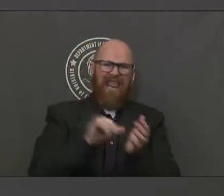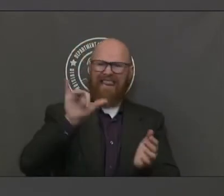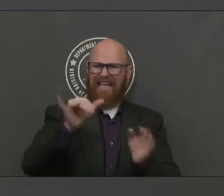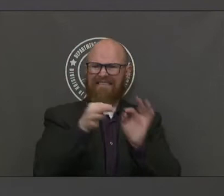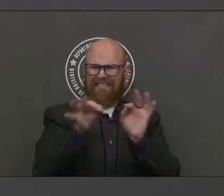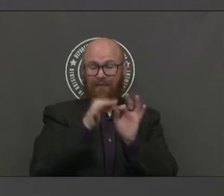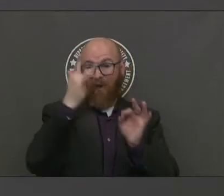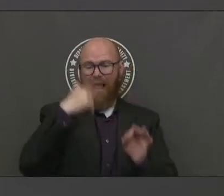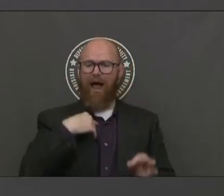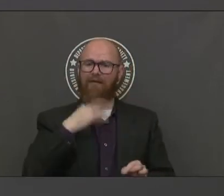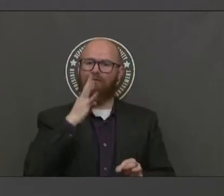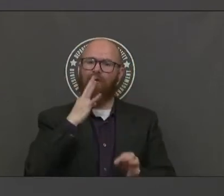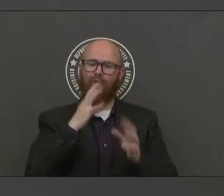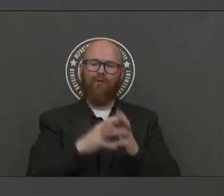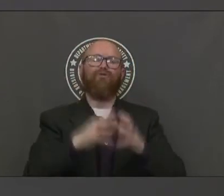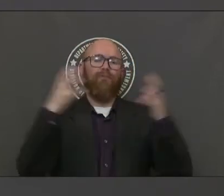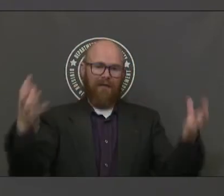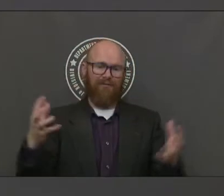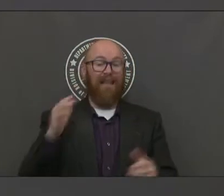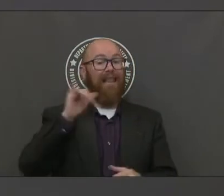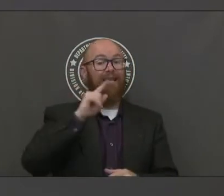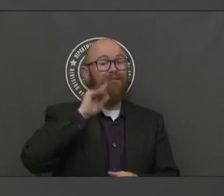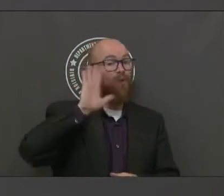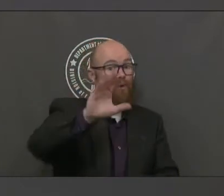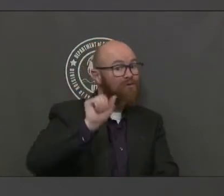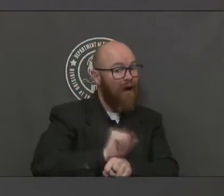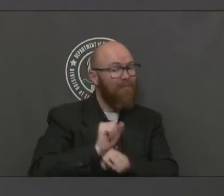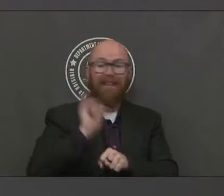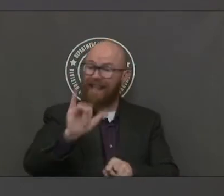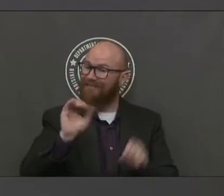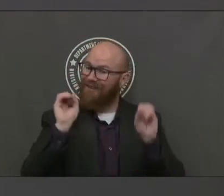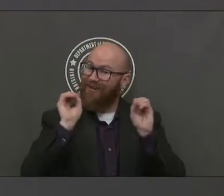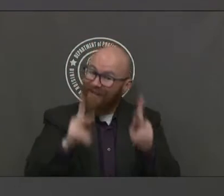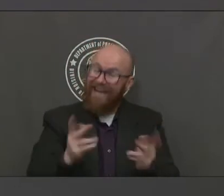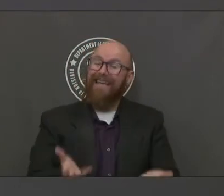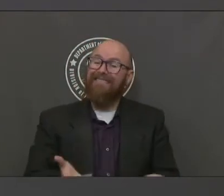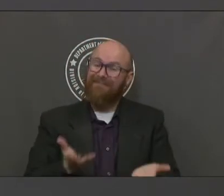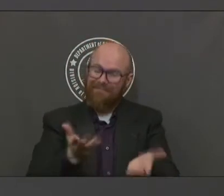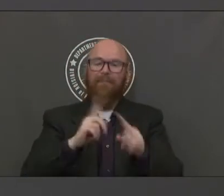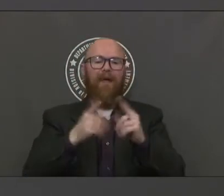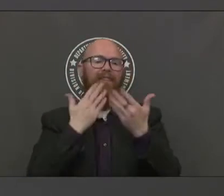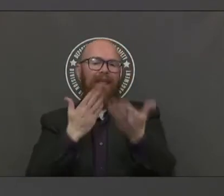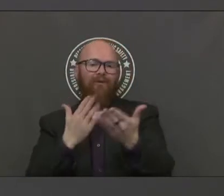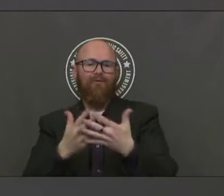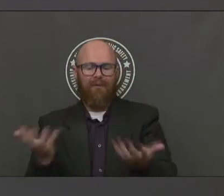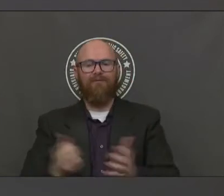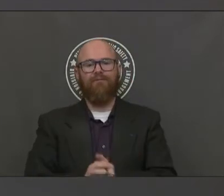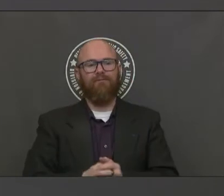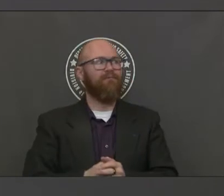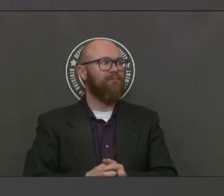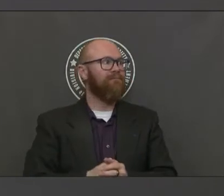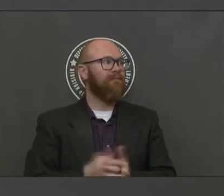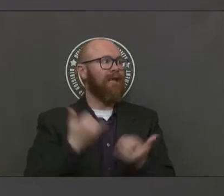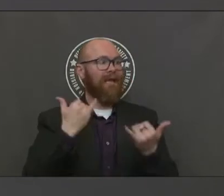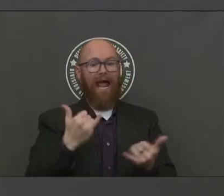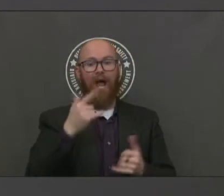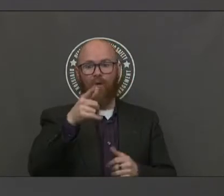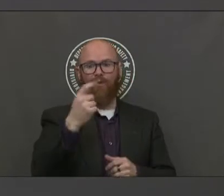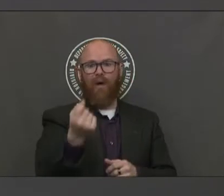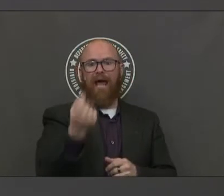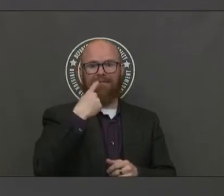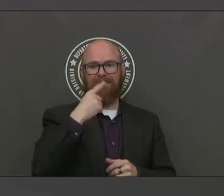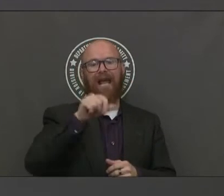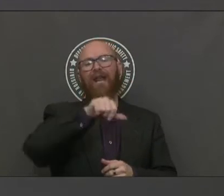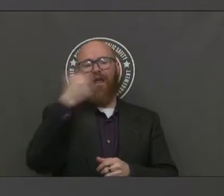I talk too long, and that's your job, and that's okay. And thanks. And you want to ask another one? I just